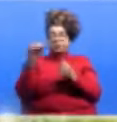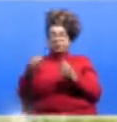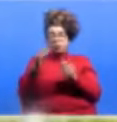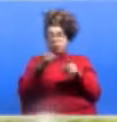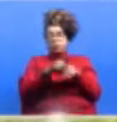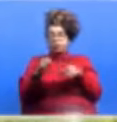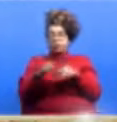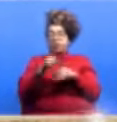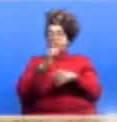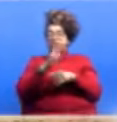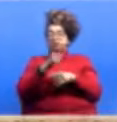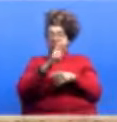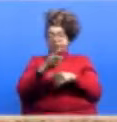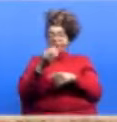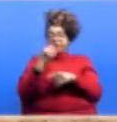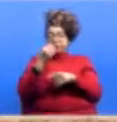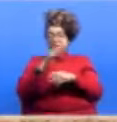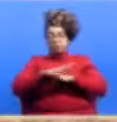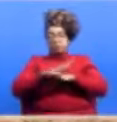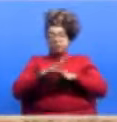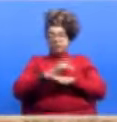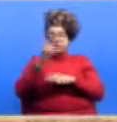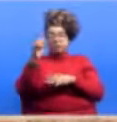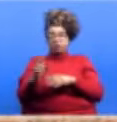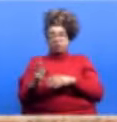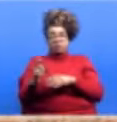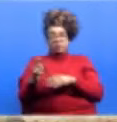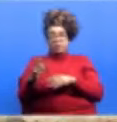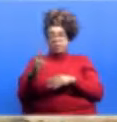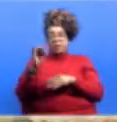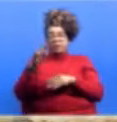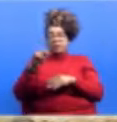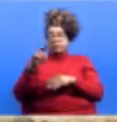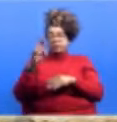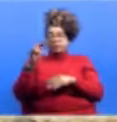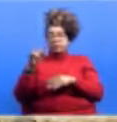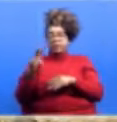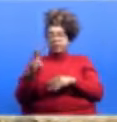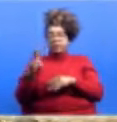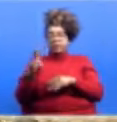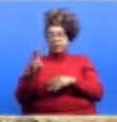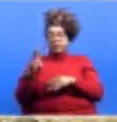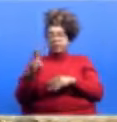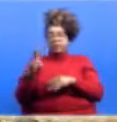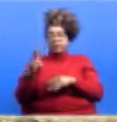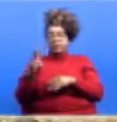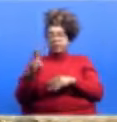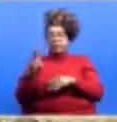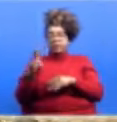They are also threatening food security in the region. Kevin Mutai, NTV.